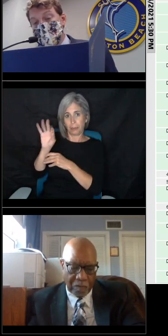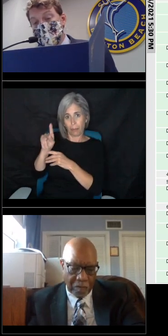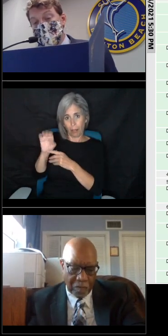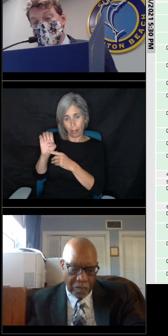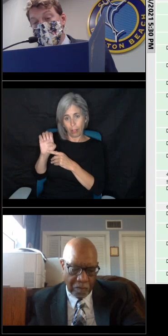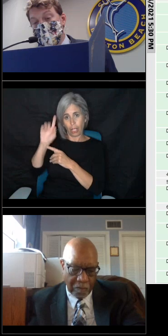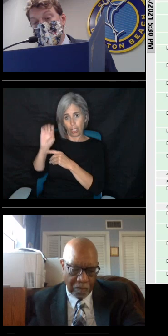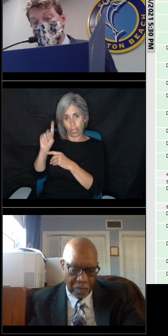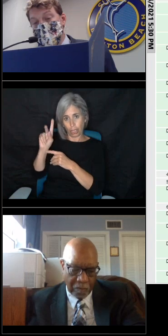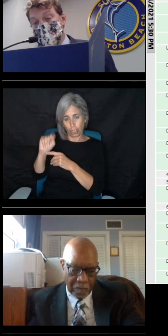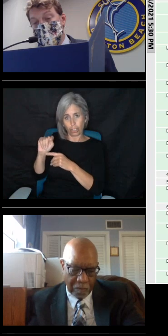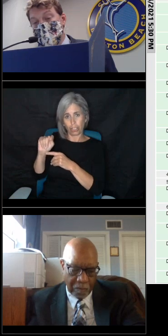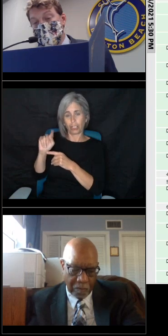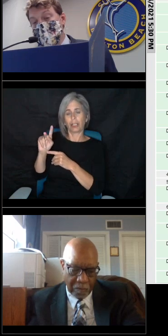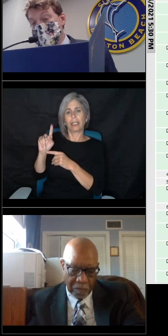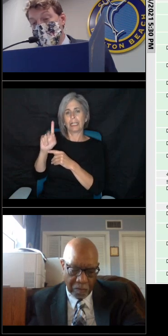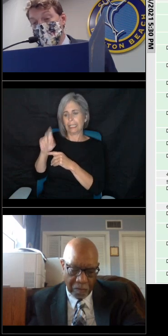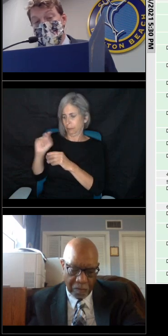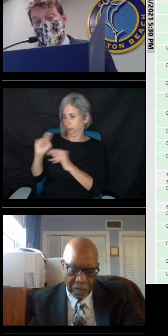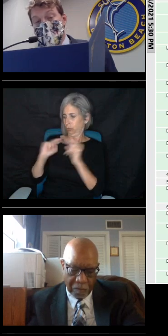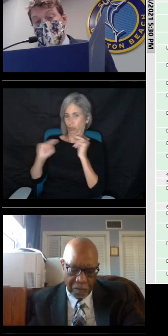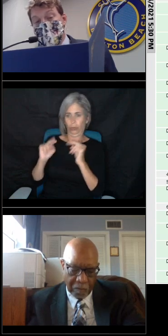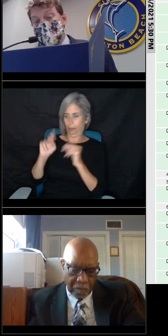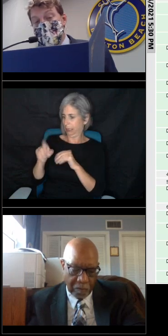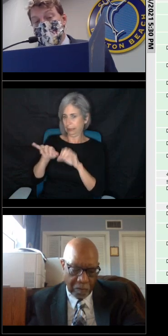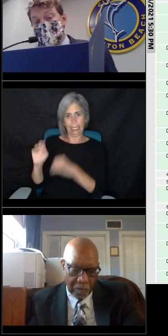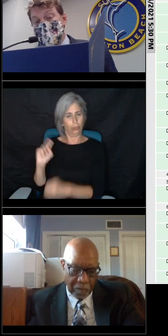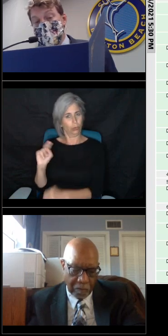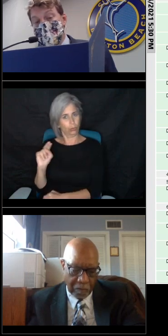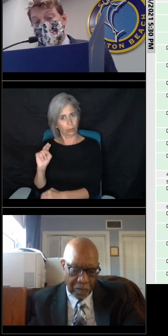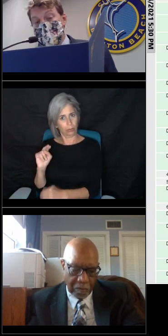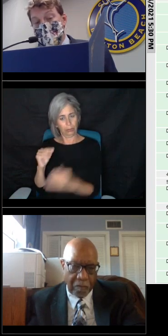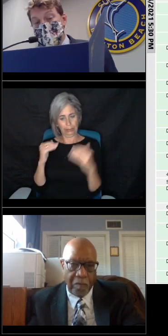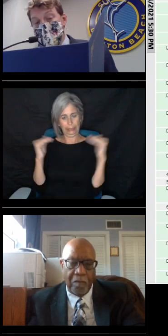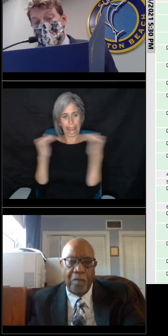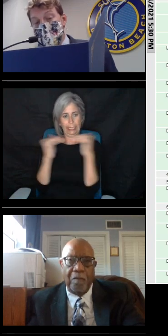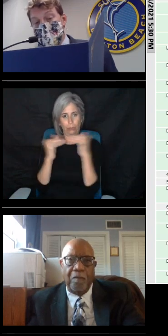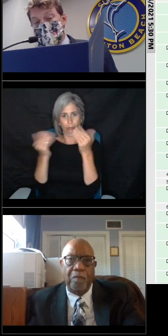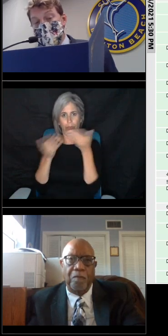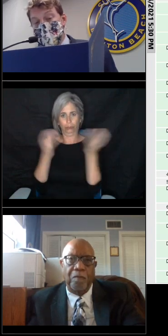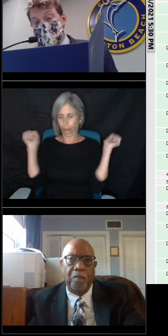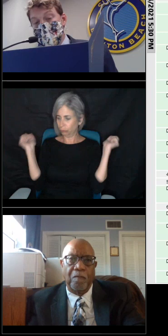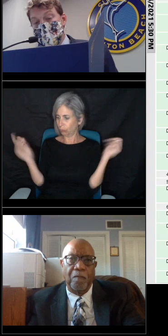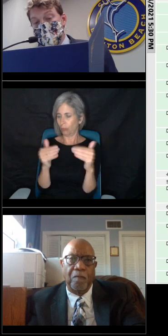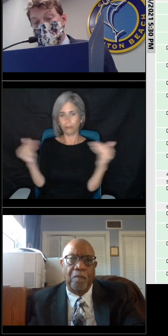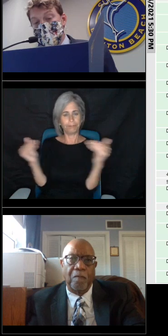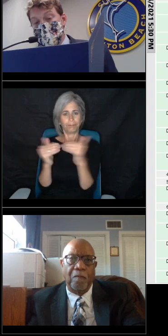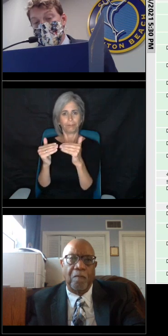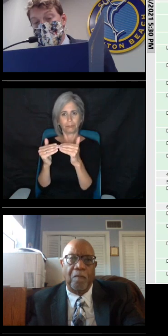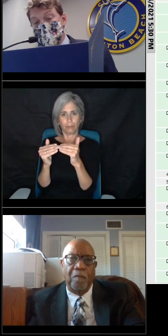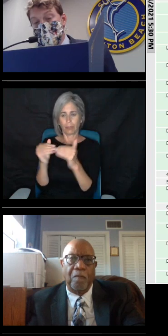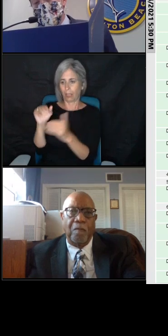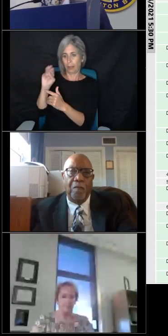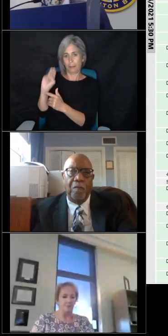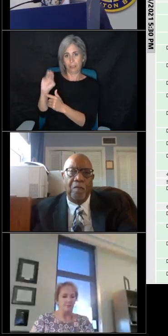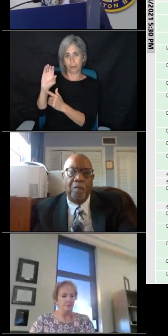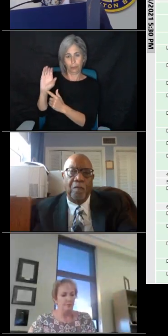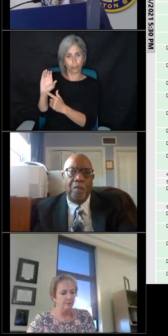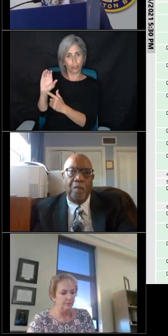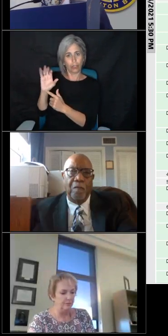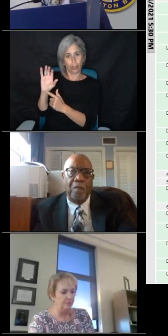ever mindful of their neutrality and impartiality, rendering equal service to all. Whereas the municipal clerk serves as the